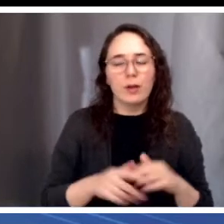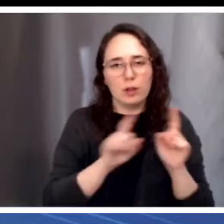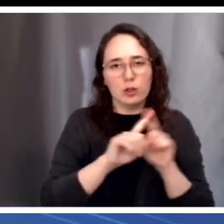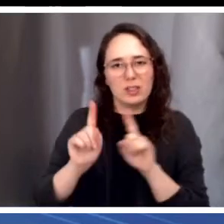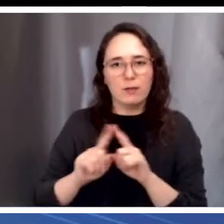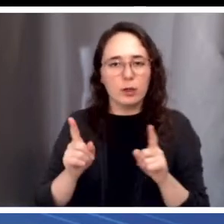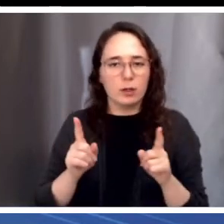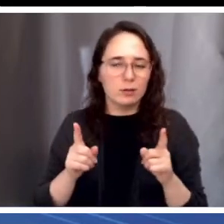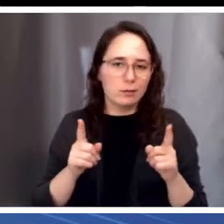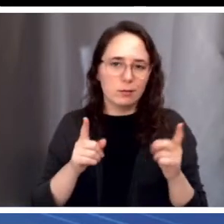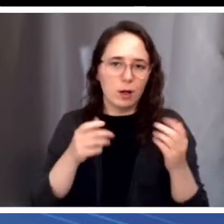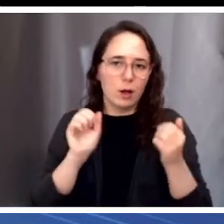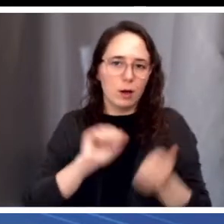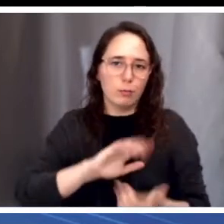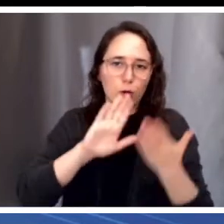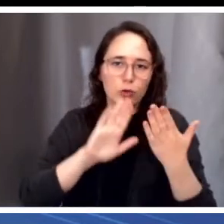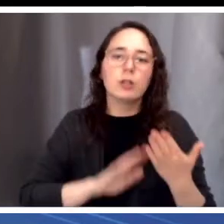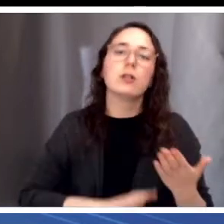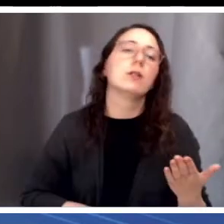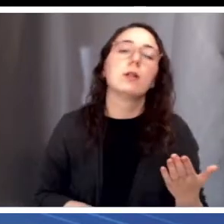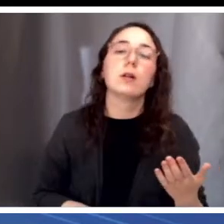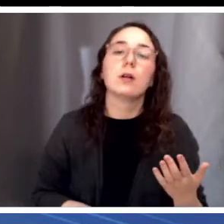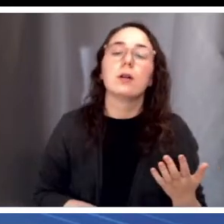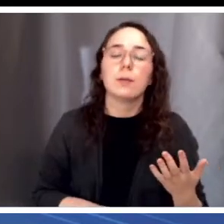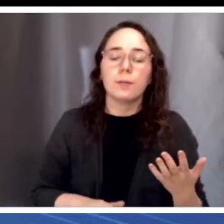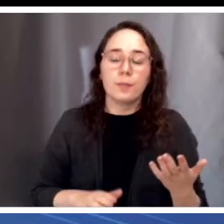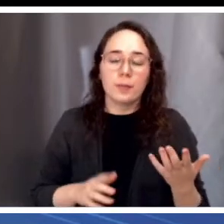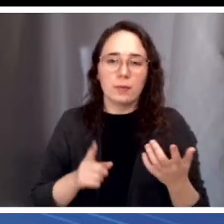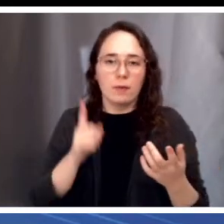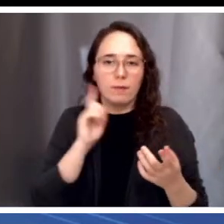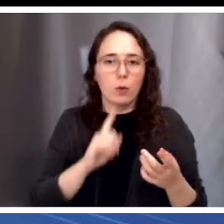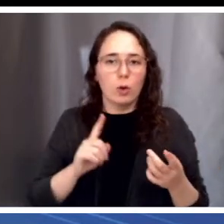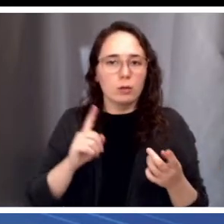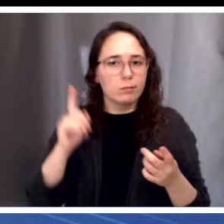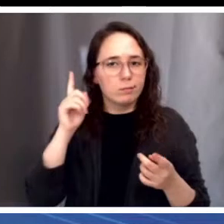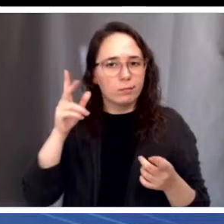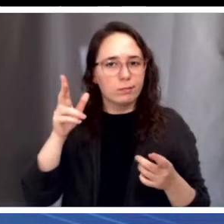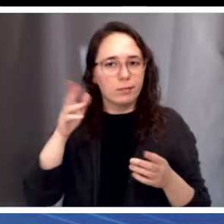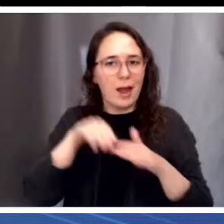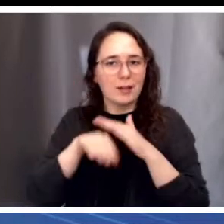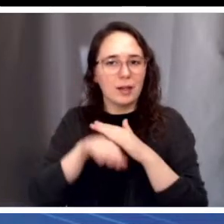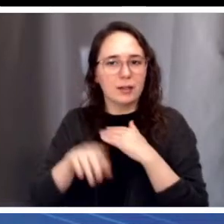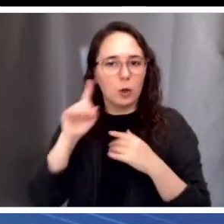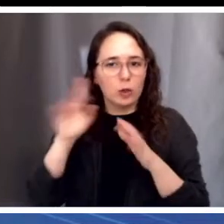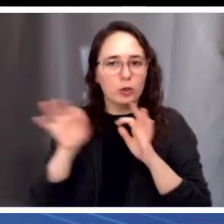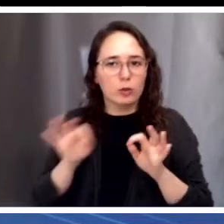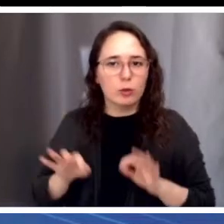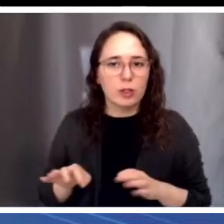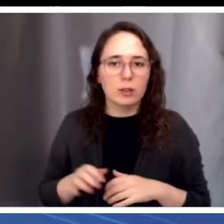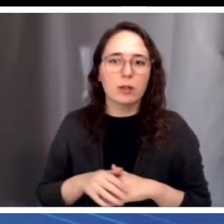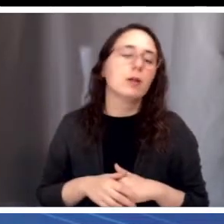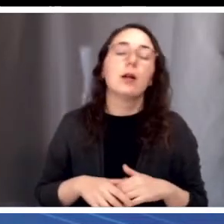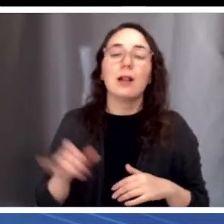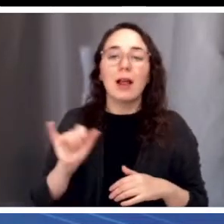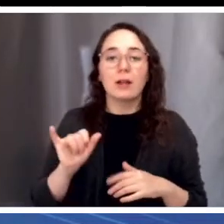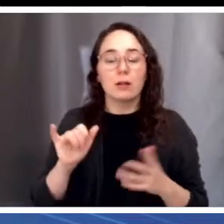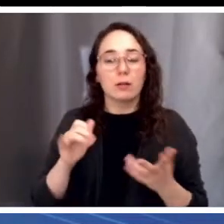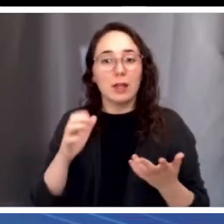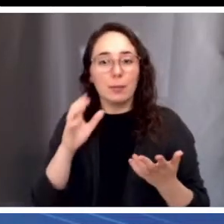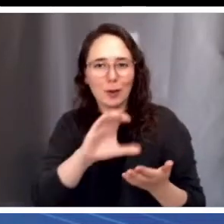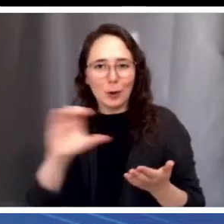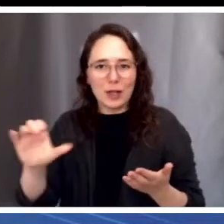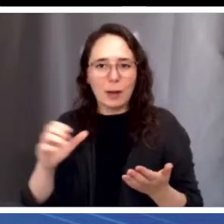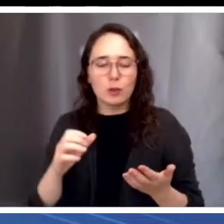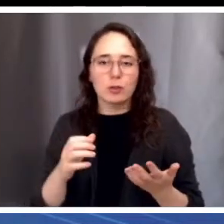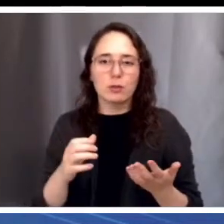just like those that go to the movie that are hard of hearing and deaf. They have a captioning bar that sits well. They also have, some